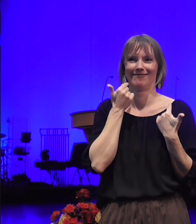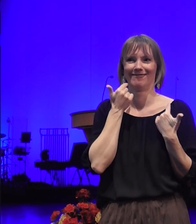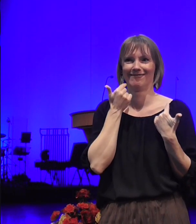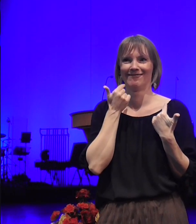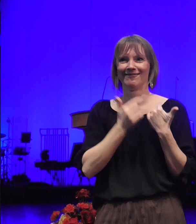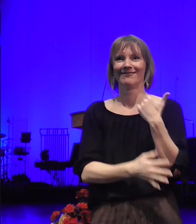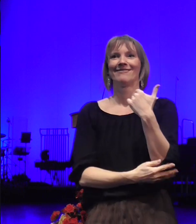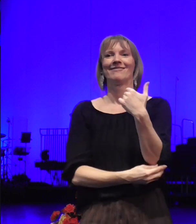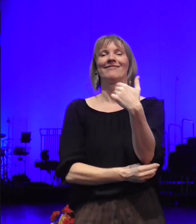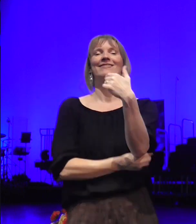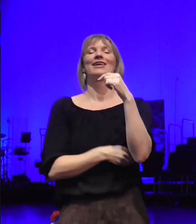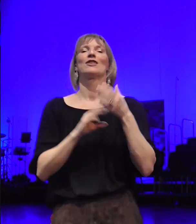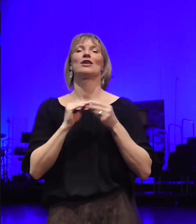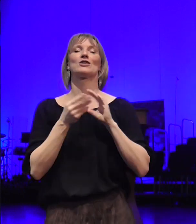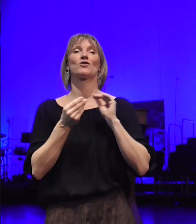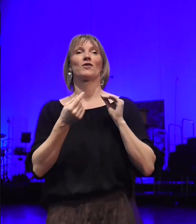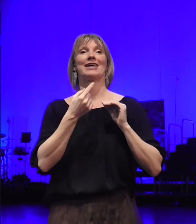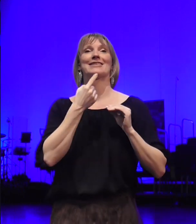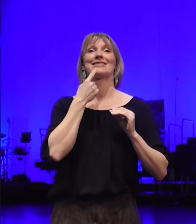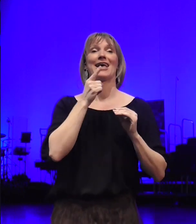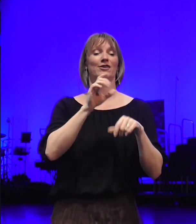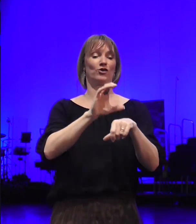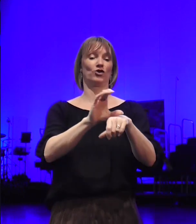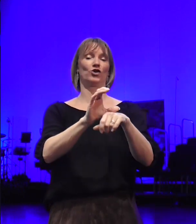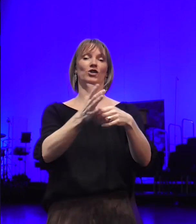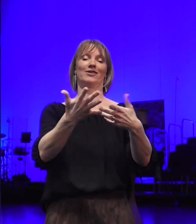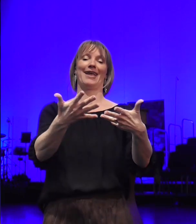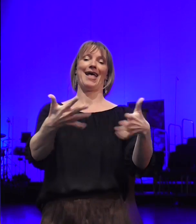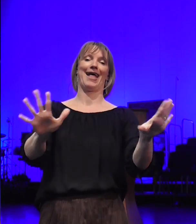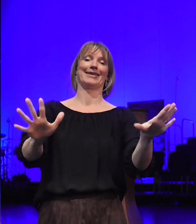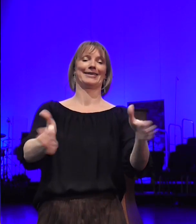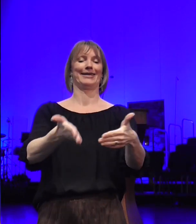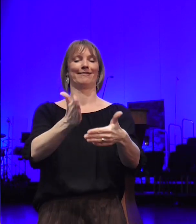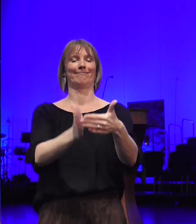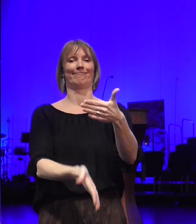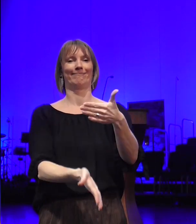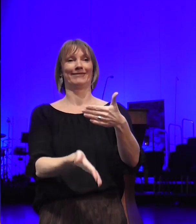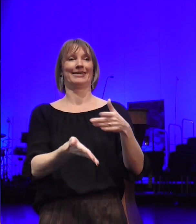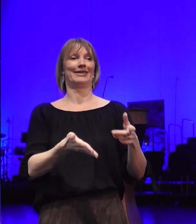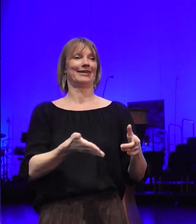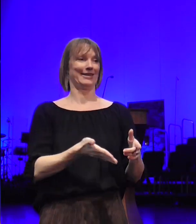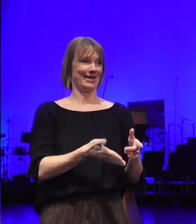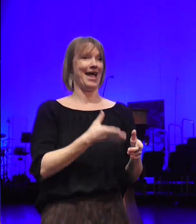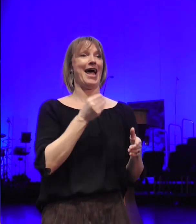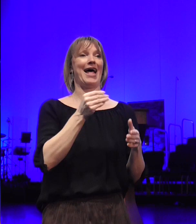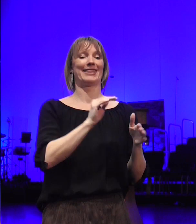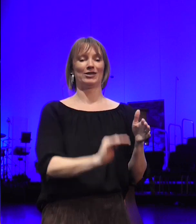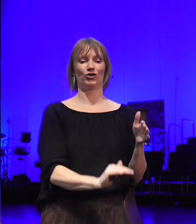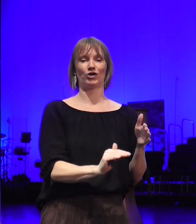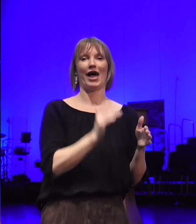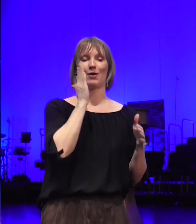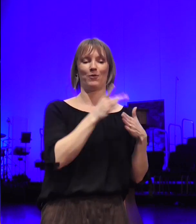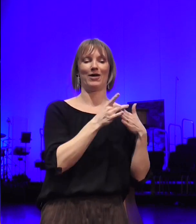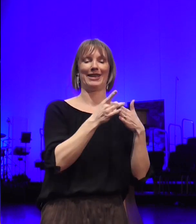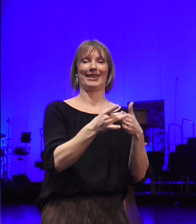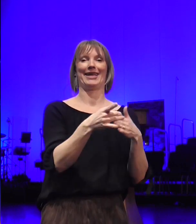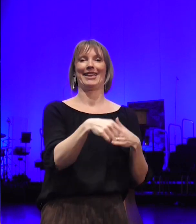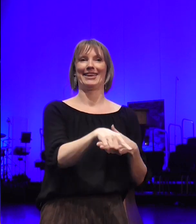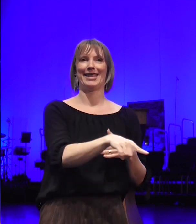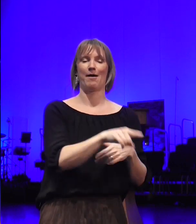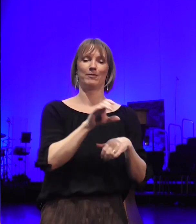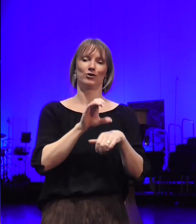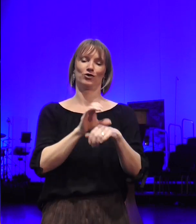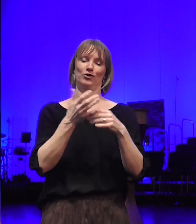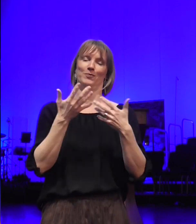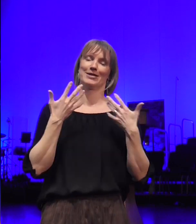And the story says the church ended right there with and a little child shall lead them, right? Church was over at